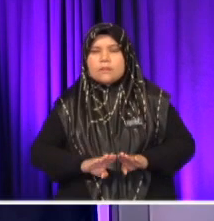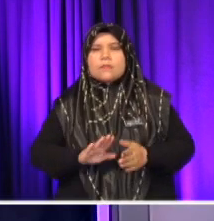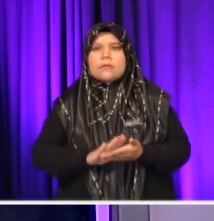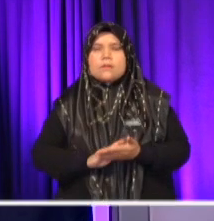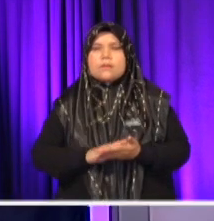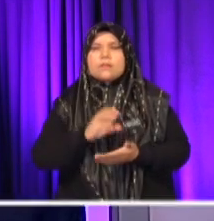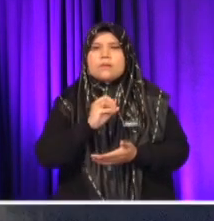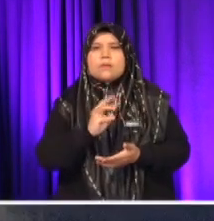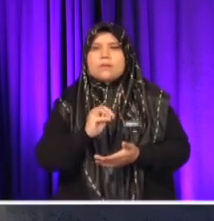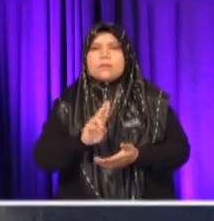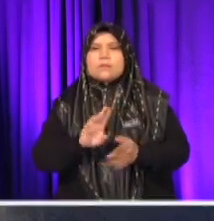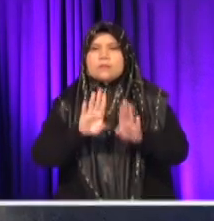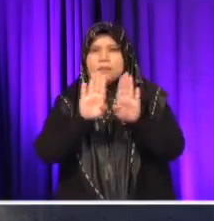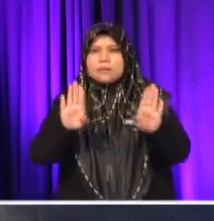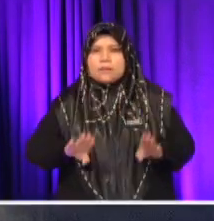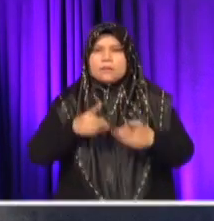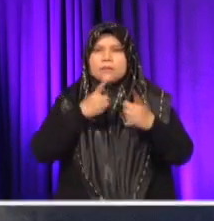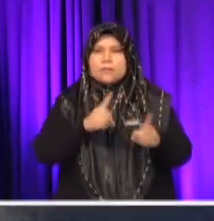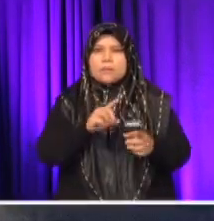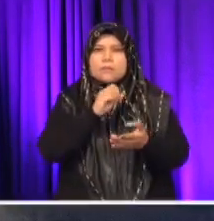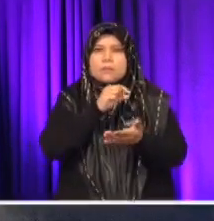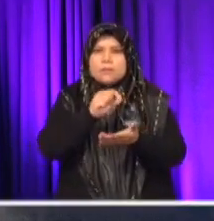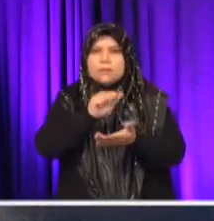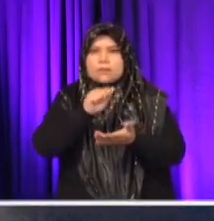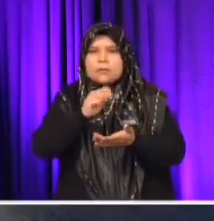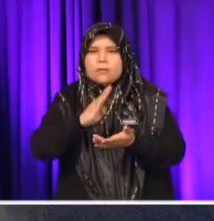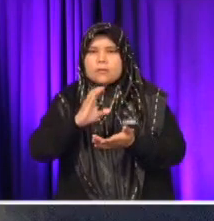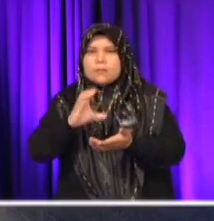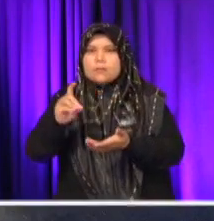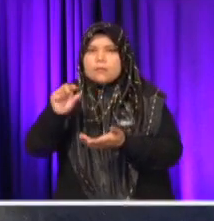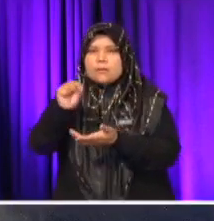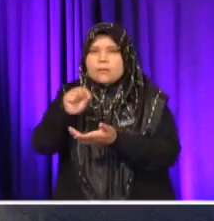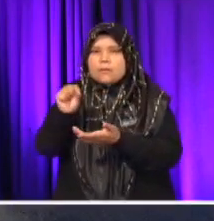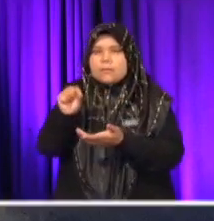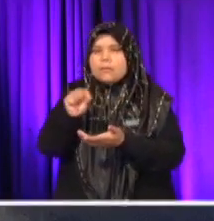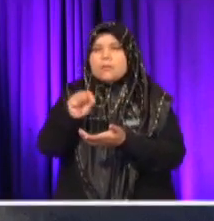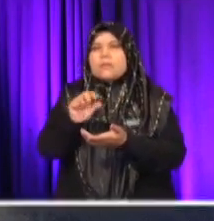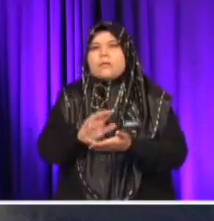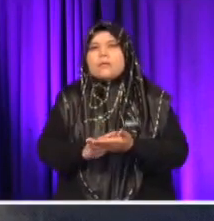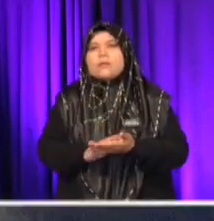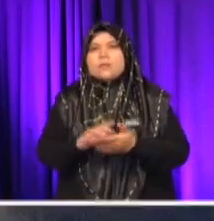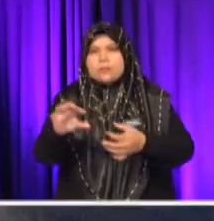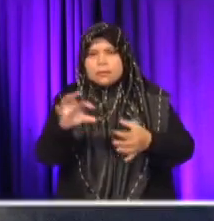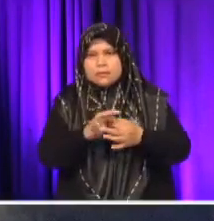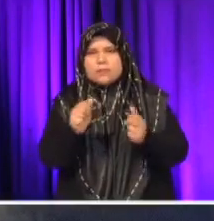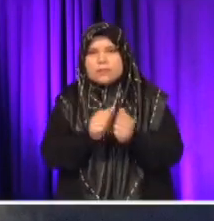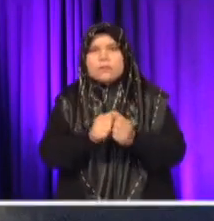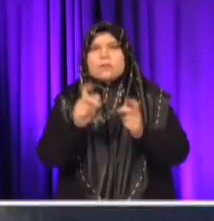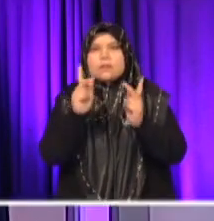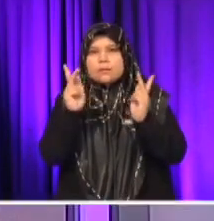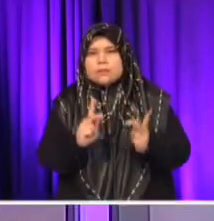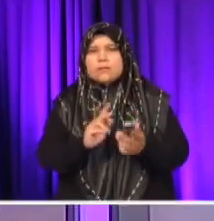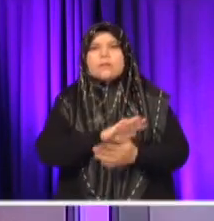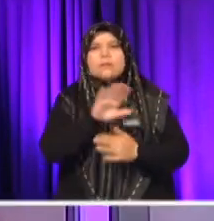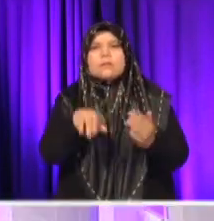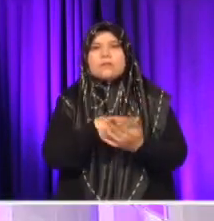OMR form? It's like an answer sheet? Yes, it's an answer sheet. All right. So this is prepared, is together with the instrument. Right. Okay? So all 7